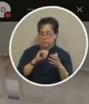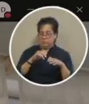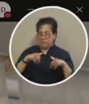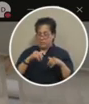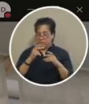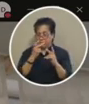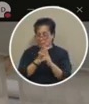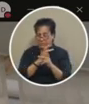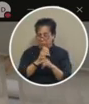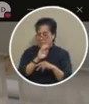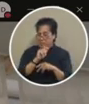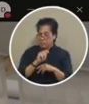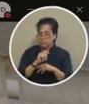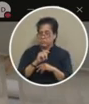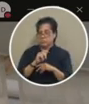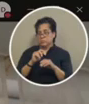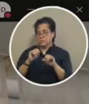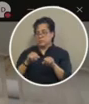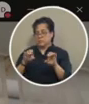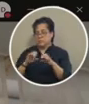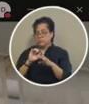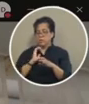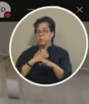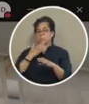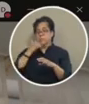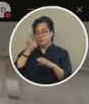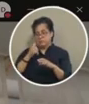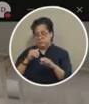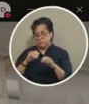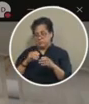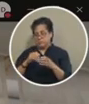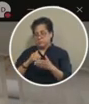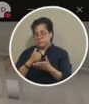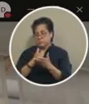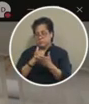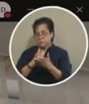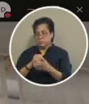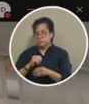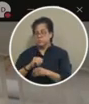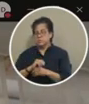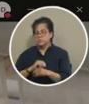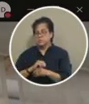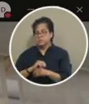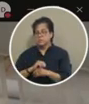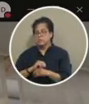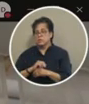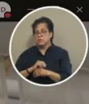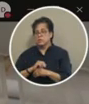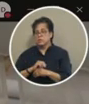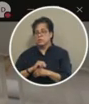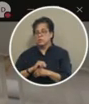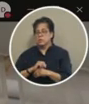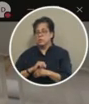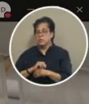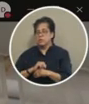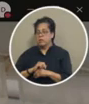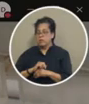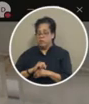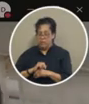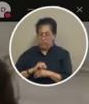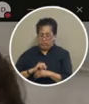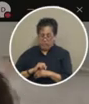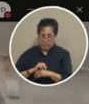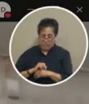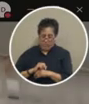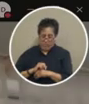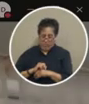out how to do it, maybe we can do our best to get them on public comment. Okay. Are you, does